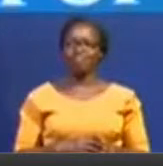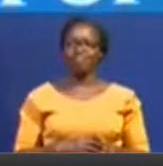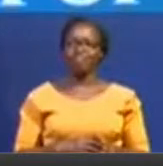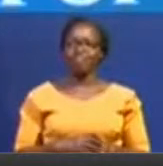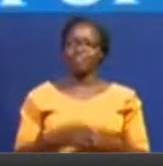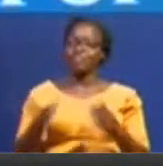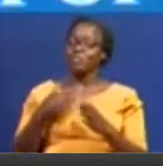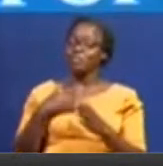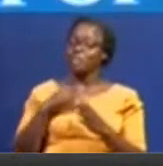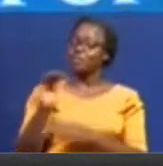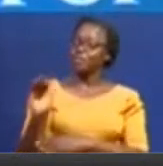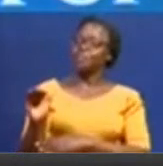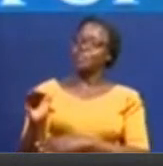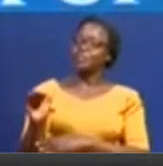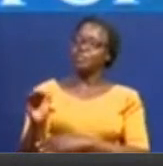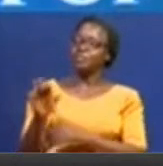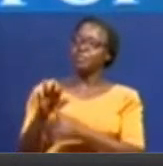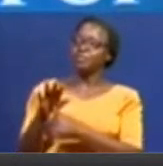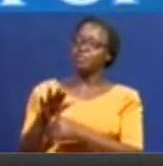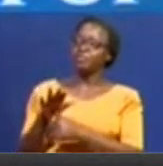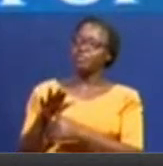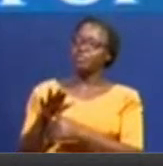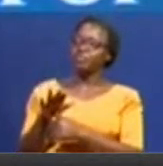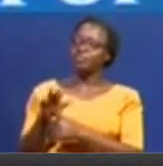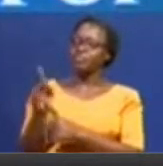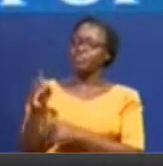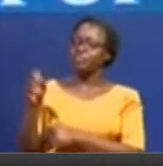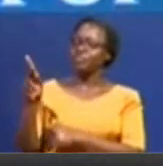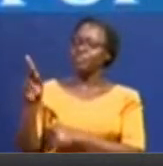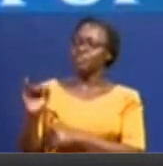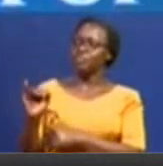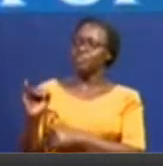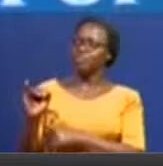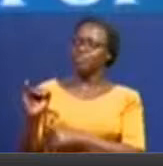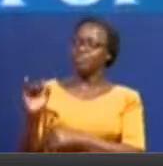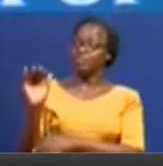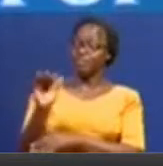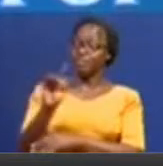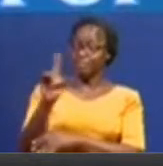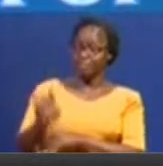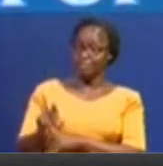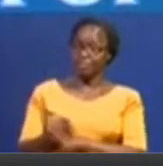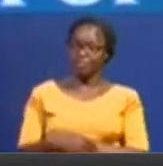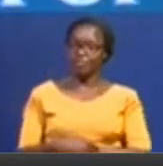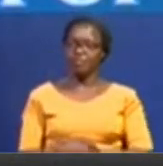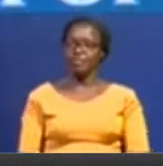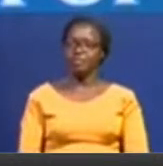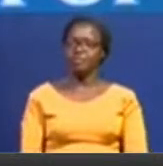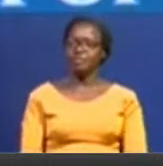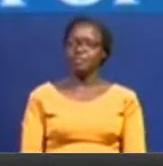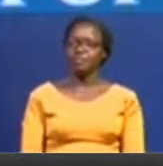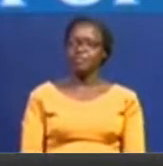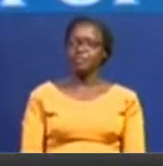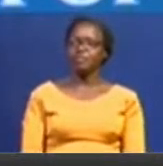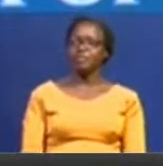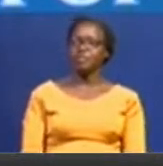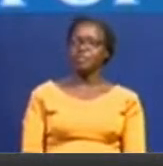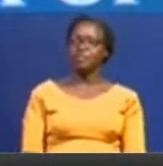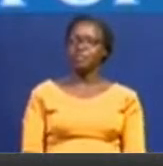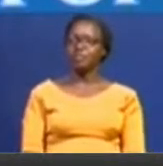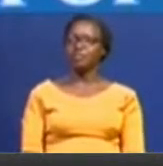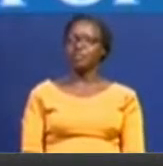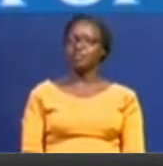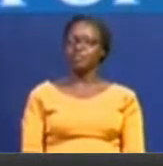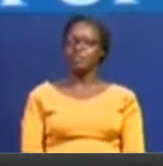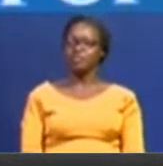Allow me to ask Ambassador Dr. Koki Muli to also ask you some questions. Koki, please. Thank